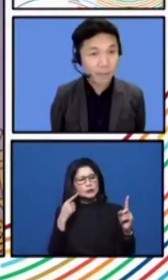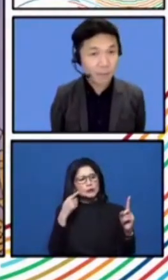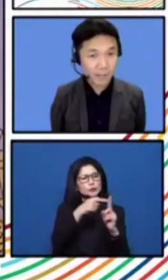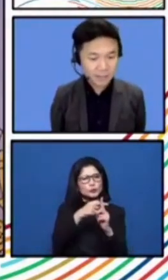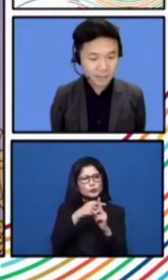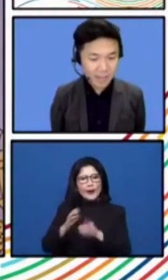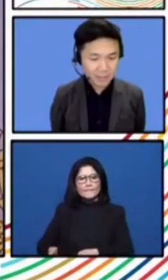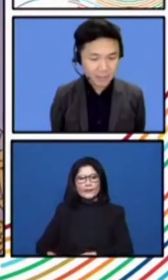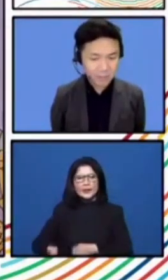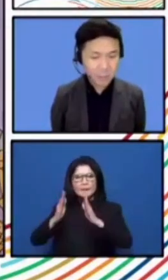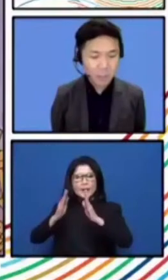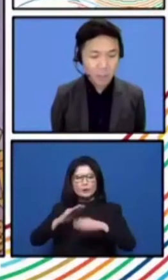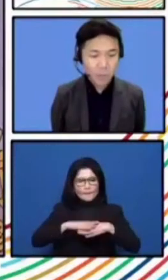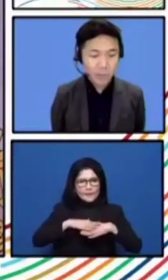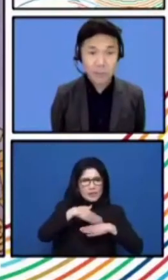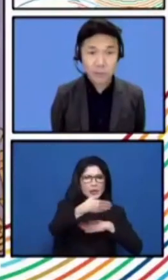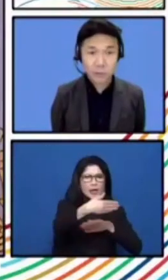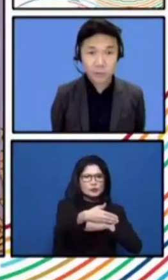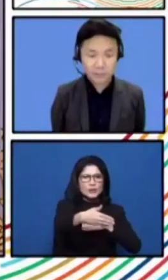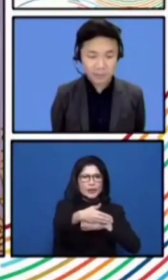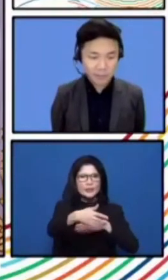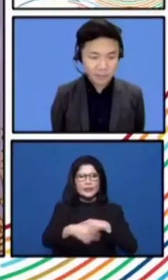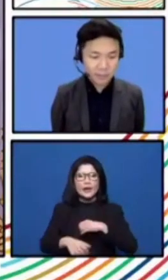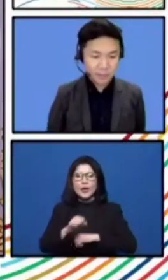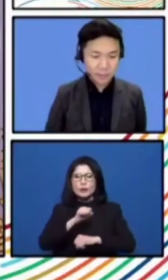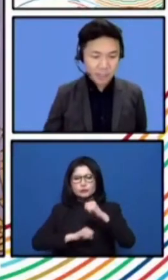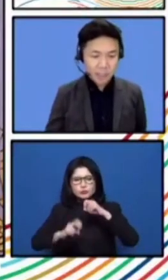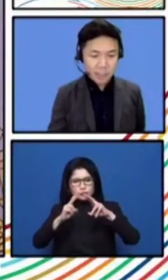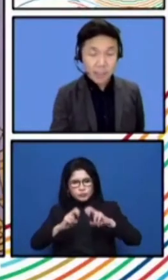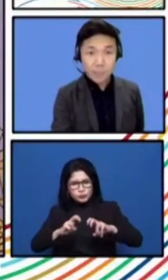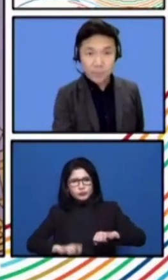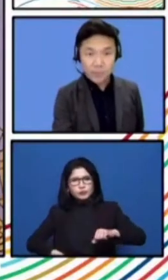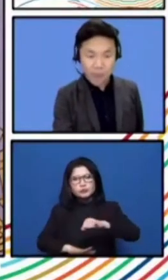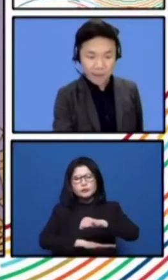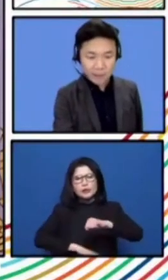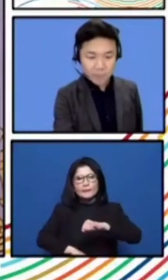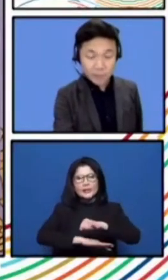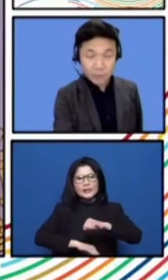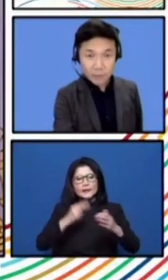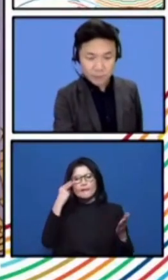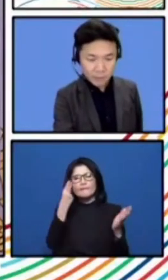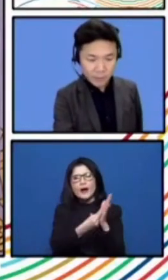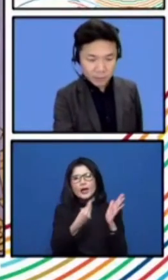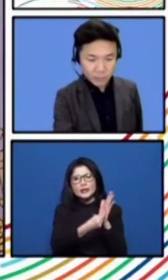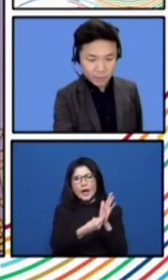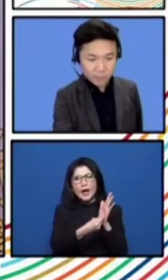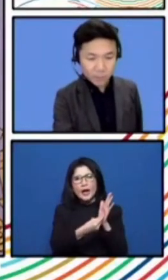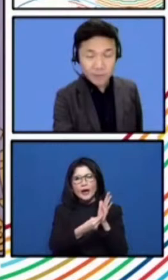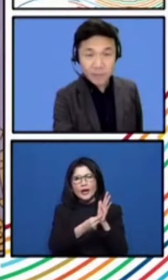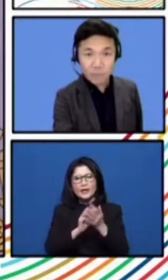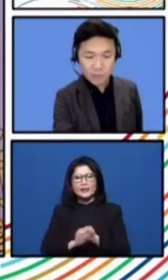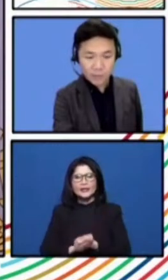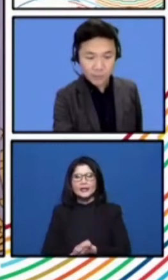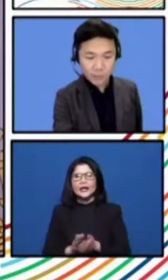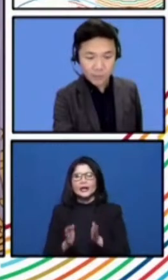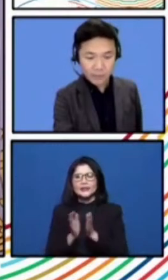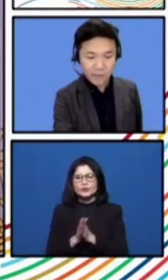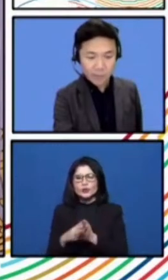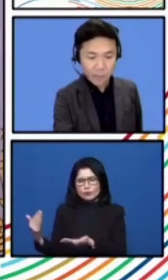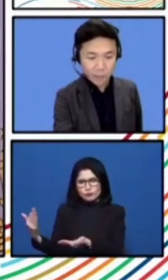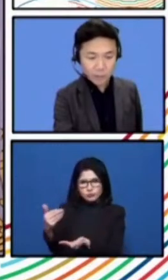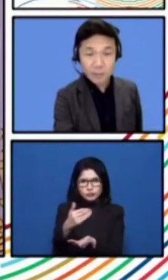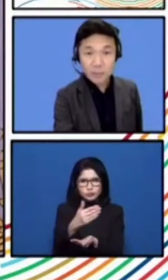based analysis research and studies input from experts as well as the process of monitoring